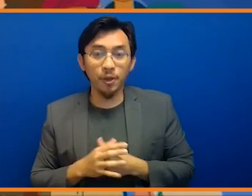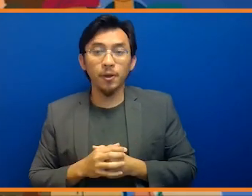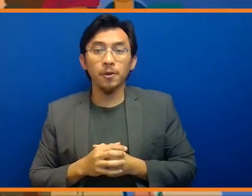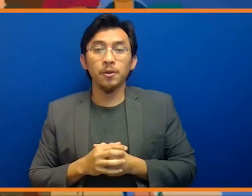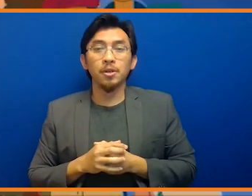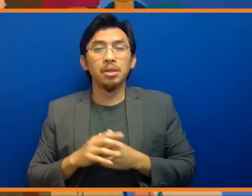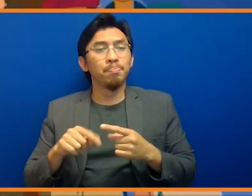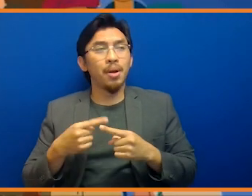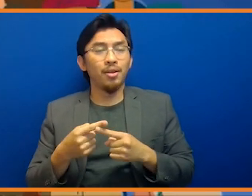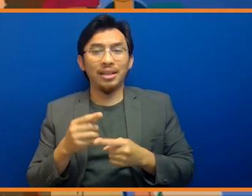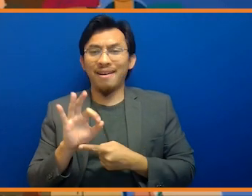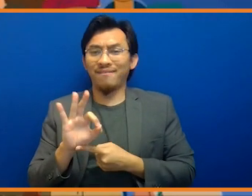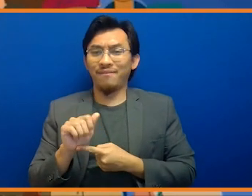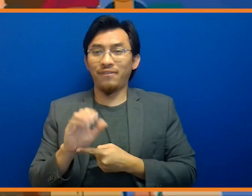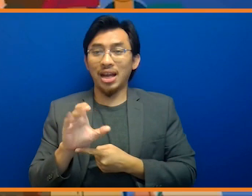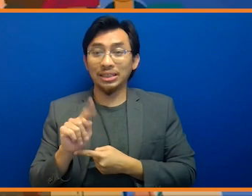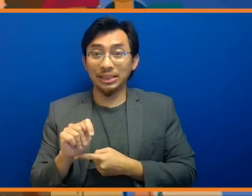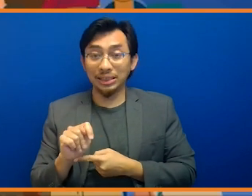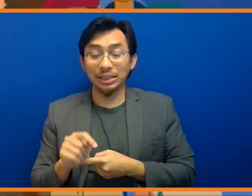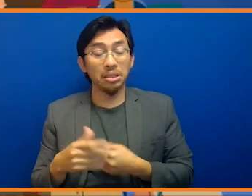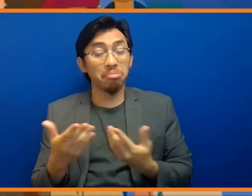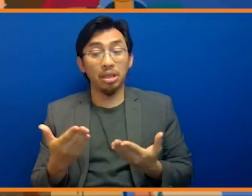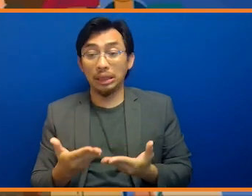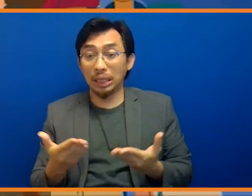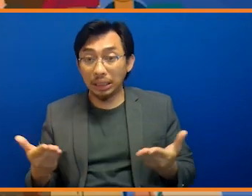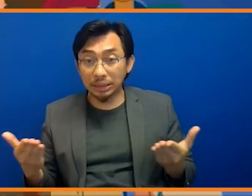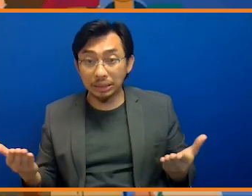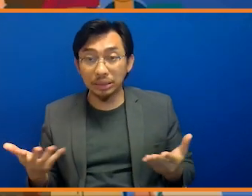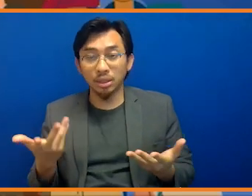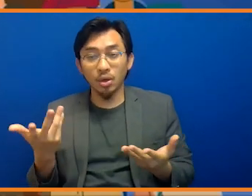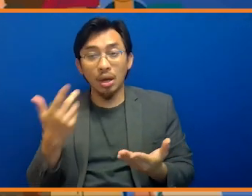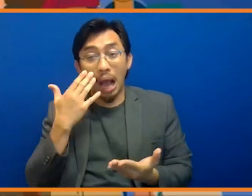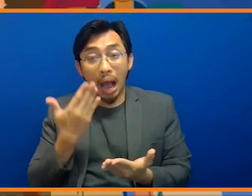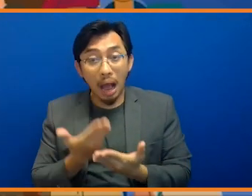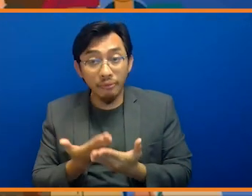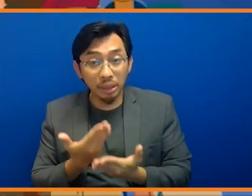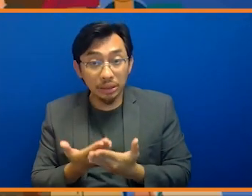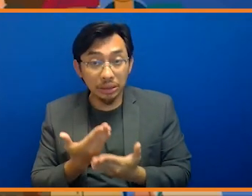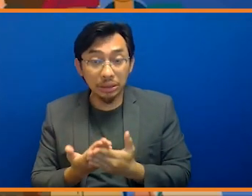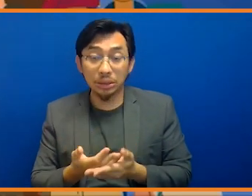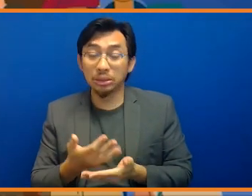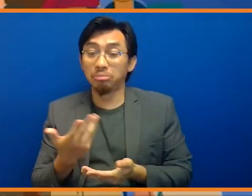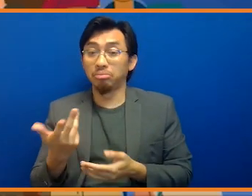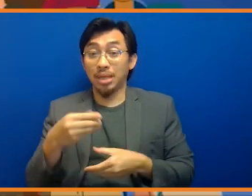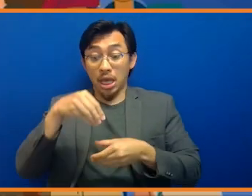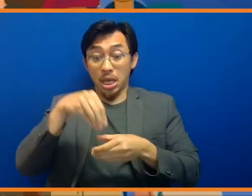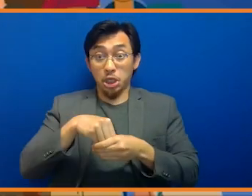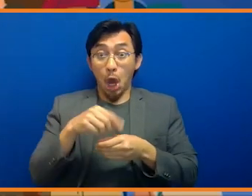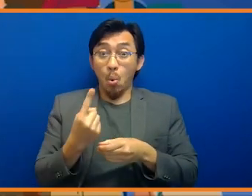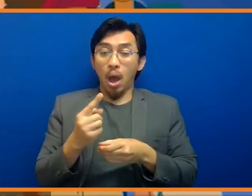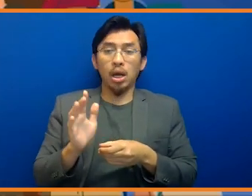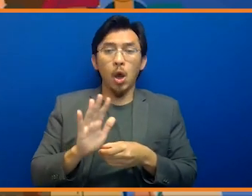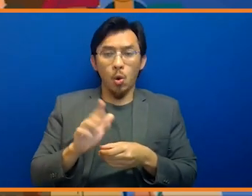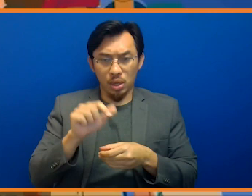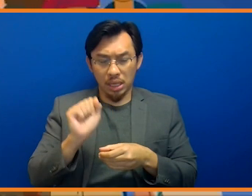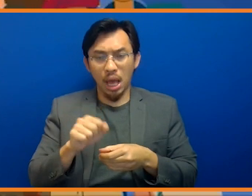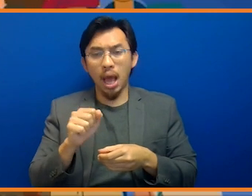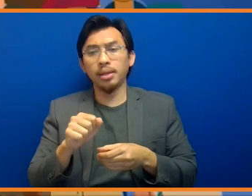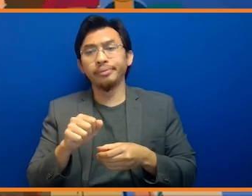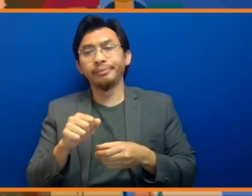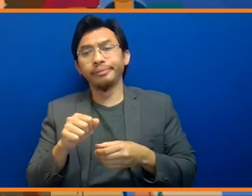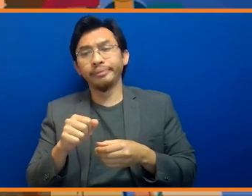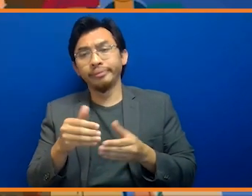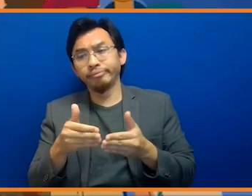the facts, the things, the evidence, yeah, on the site, not only inside the museum, but it can